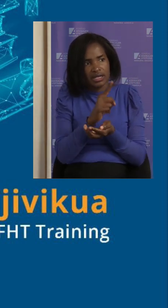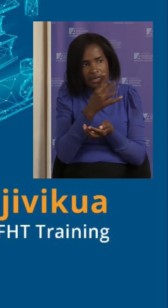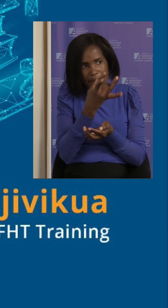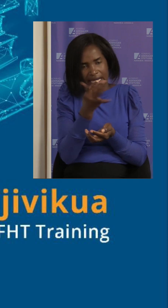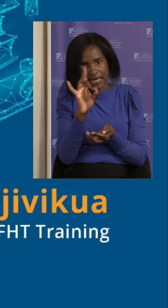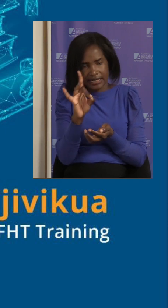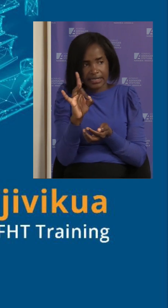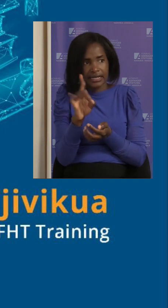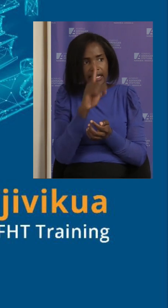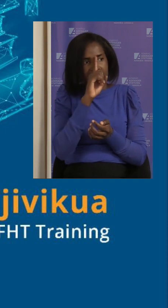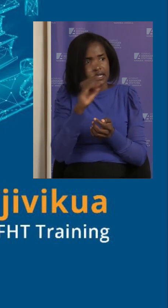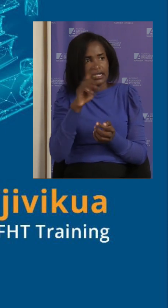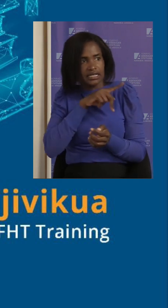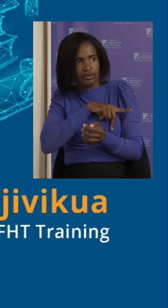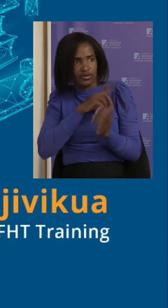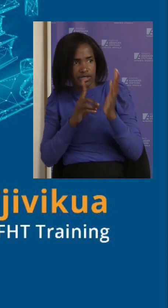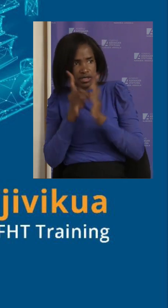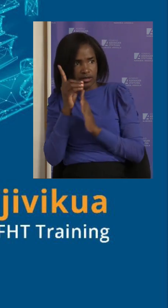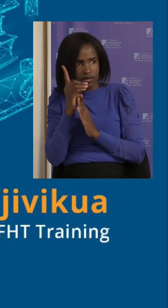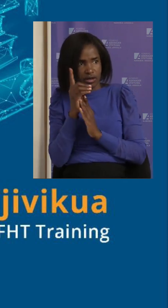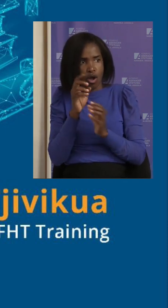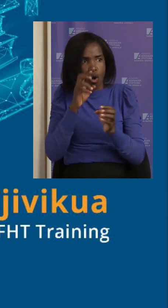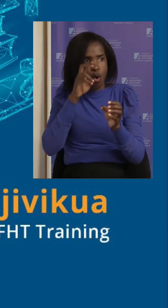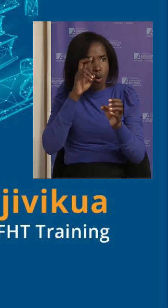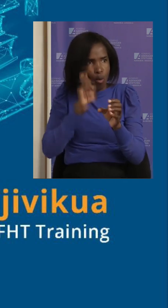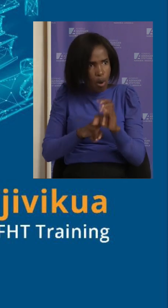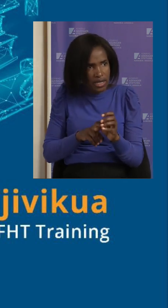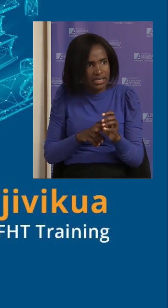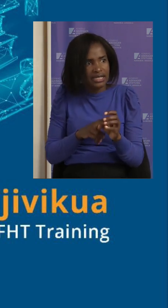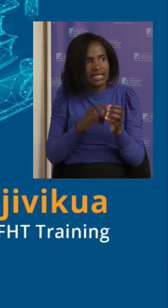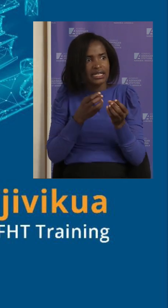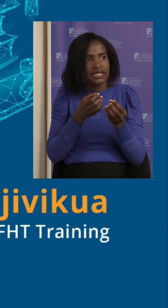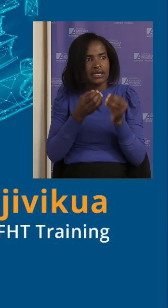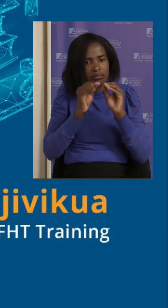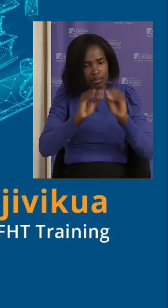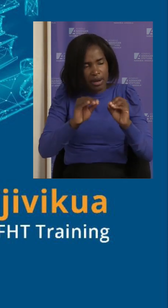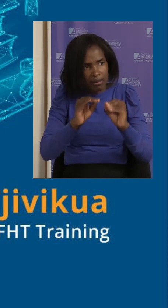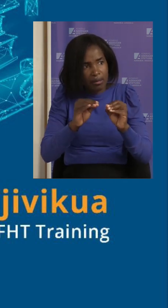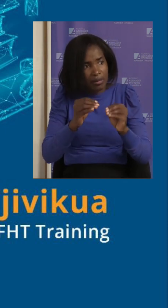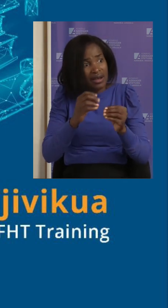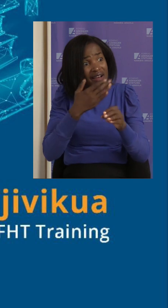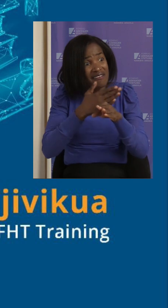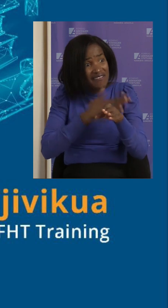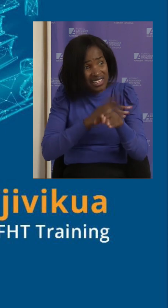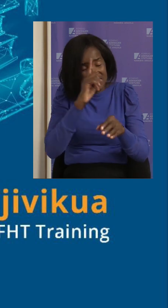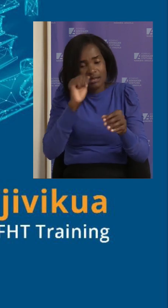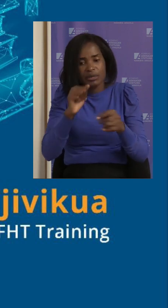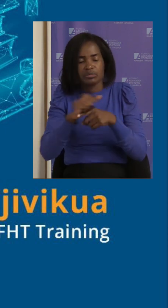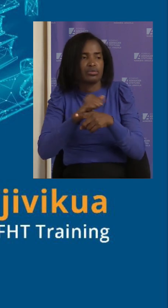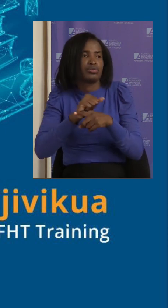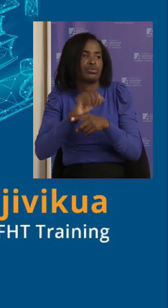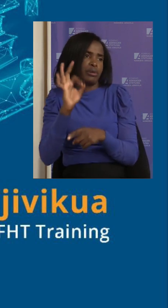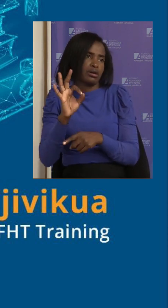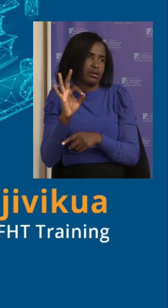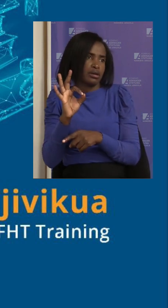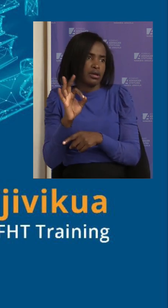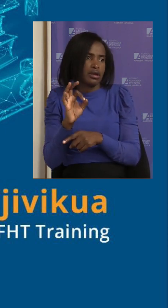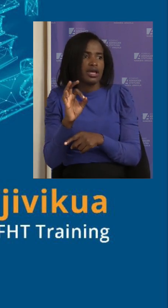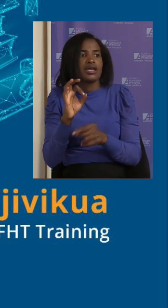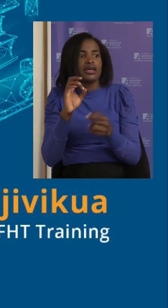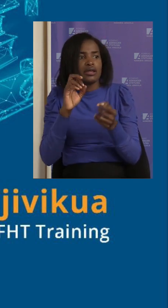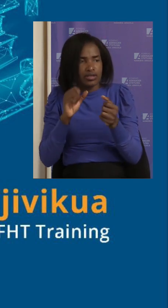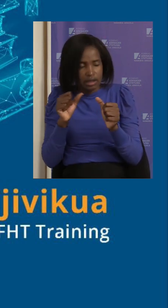8, teacher professional development. Quality delivery of instructions require well-trained teachers who are supported